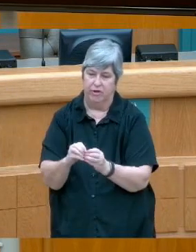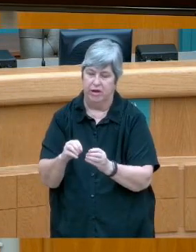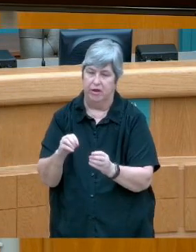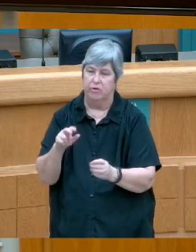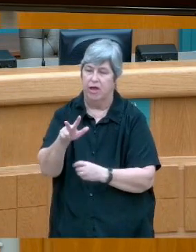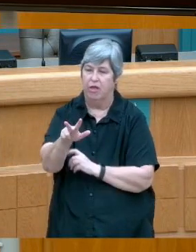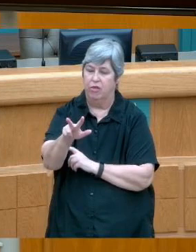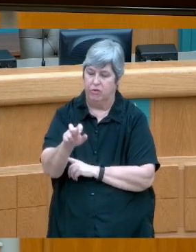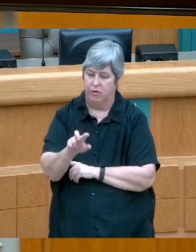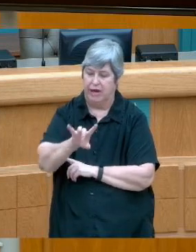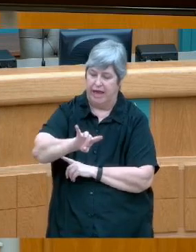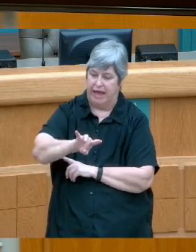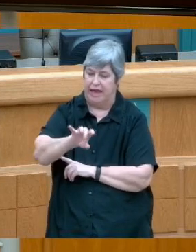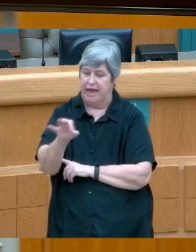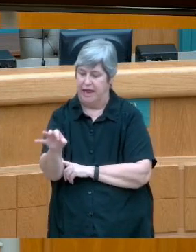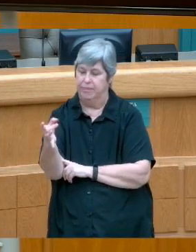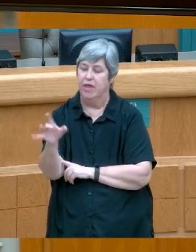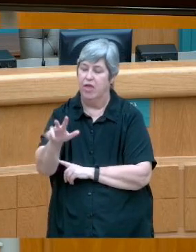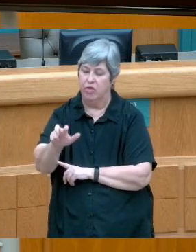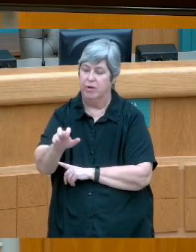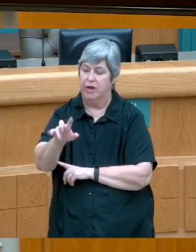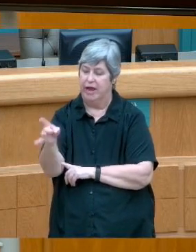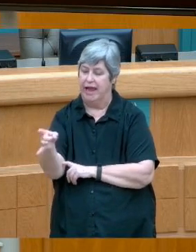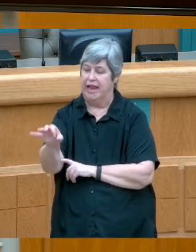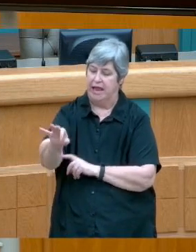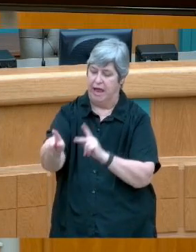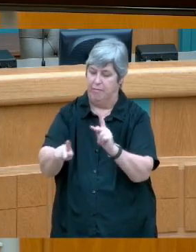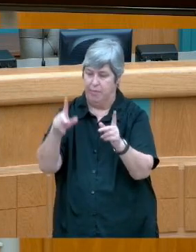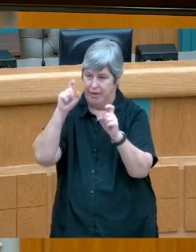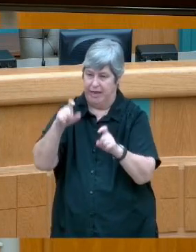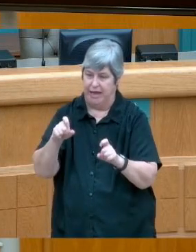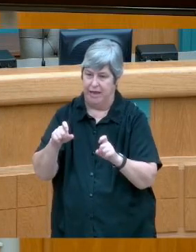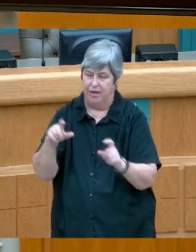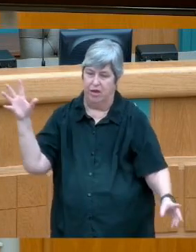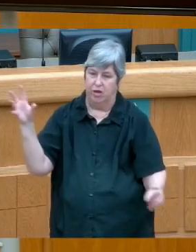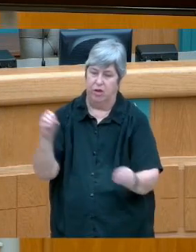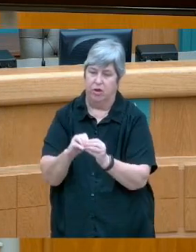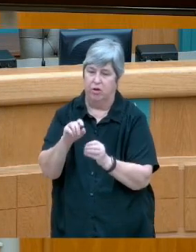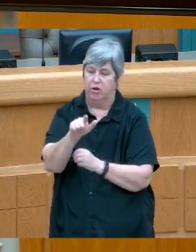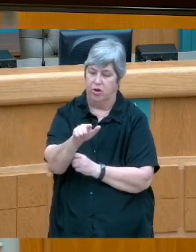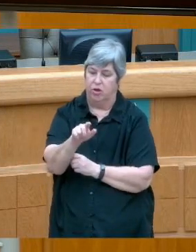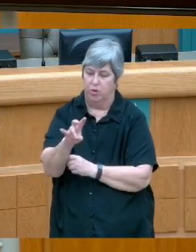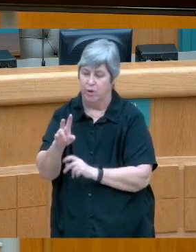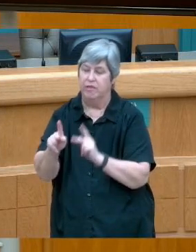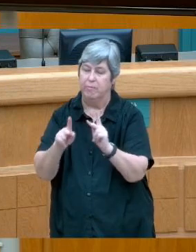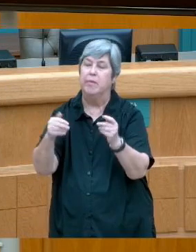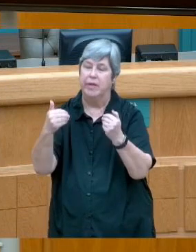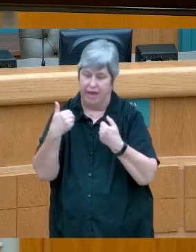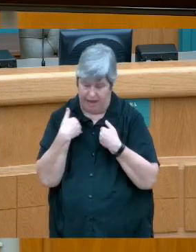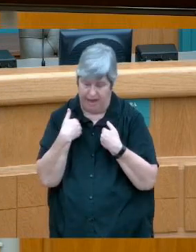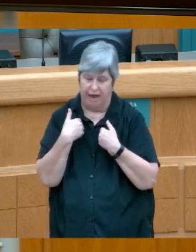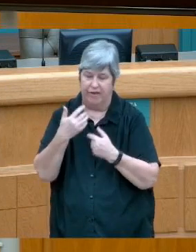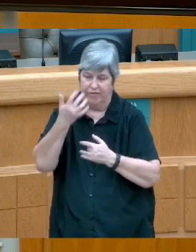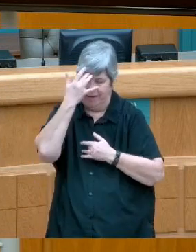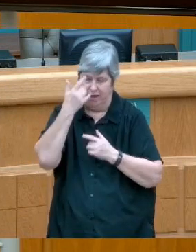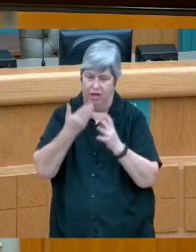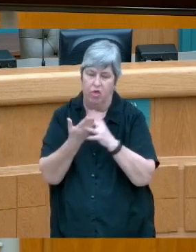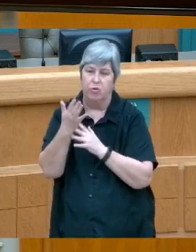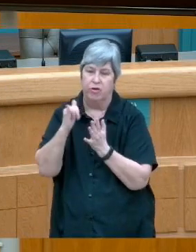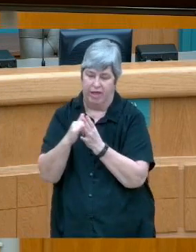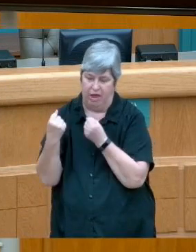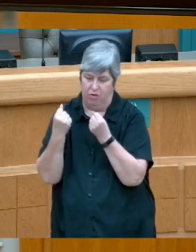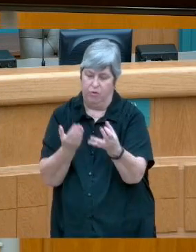of 389 patients tested with a total of 27 positives detected through this